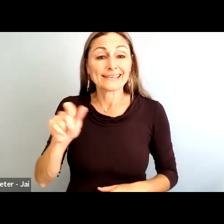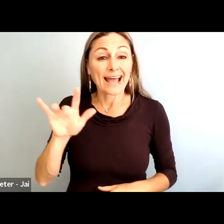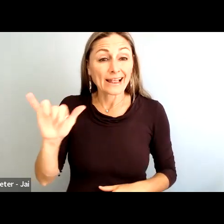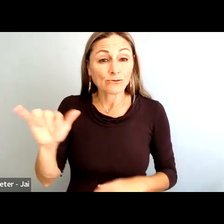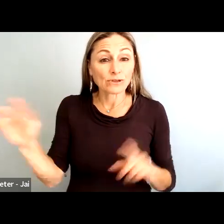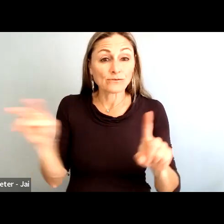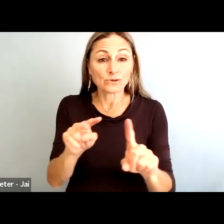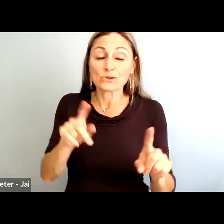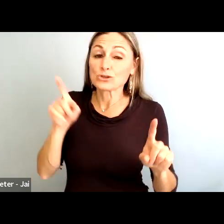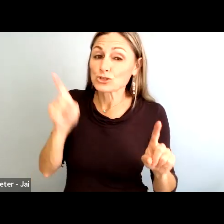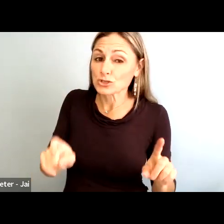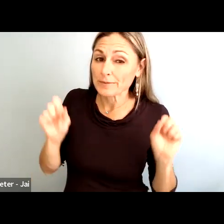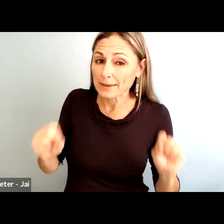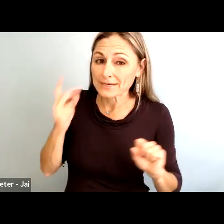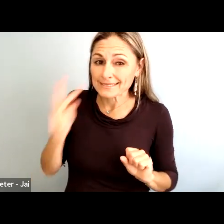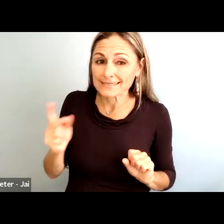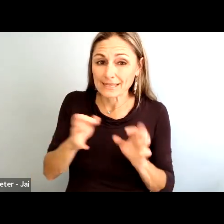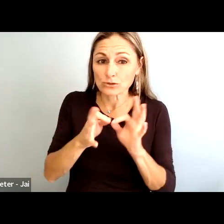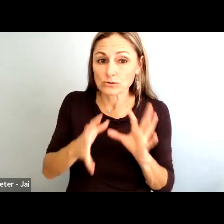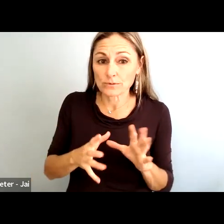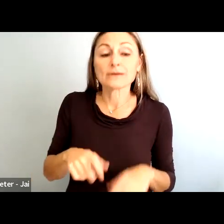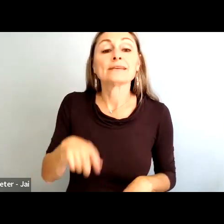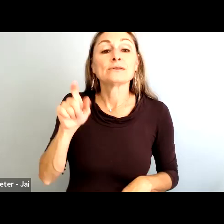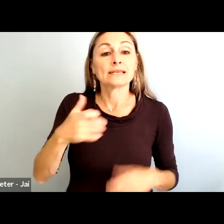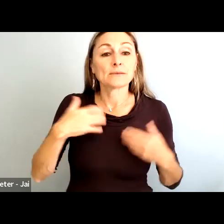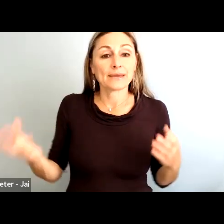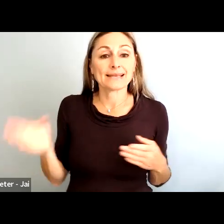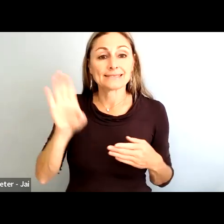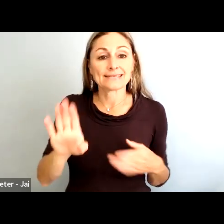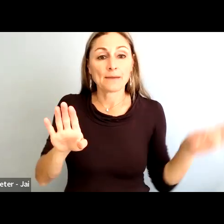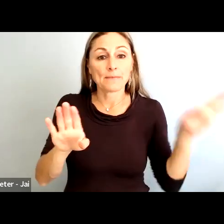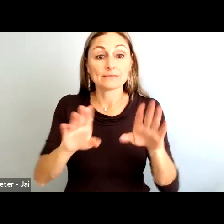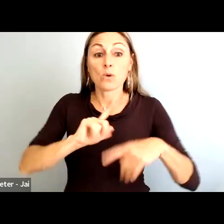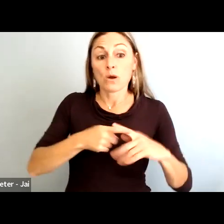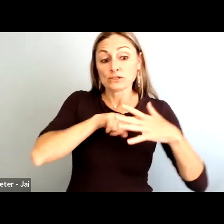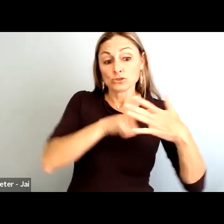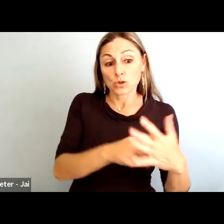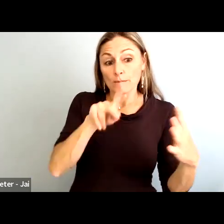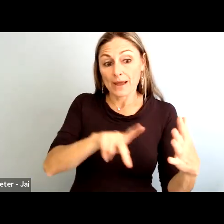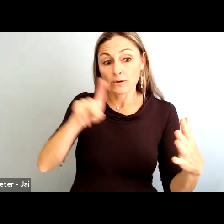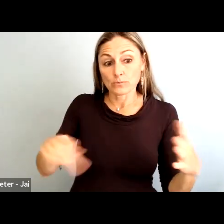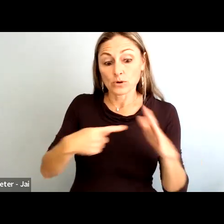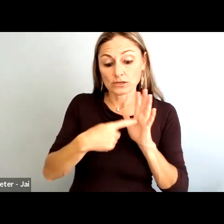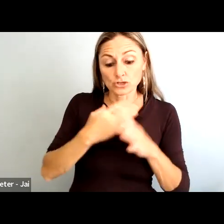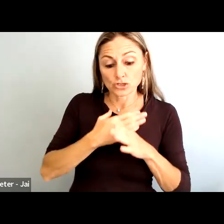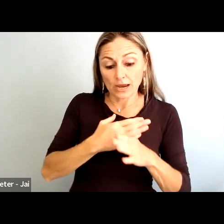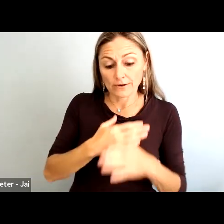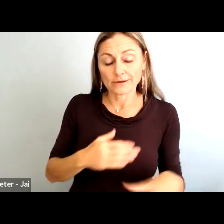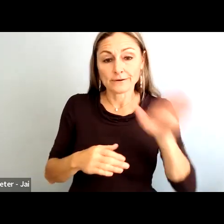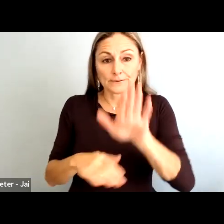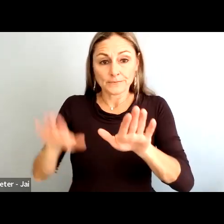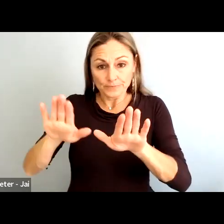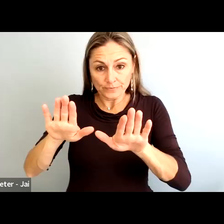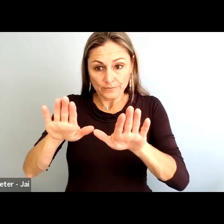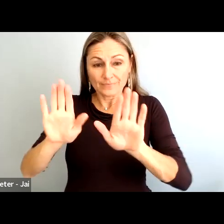visible. You will need to be in side-by-side mode though, as soon as we start PowerPoint sharing today. When we